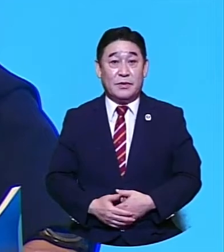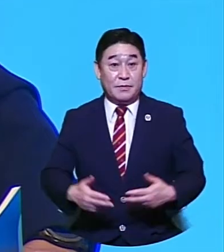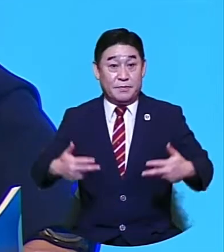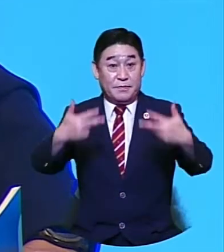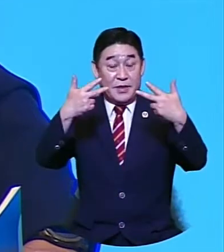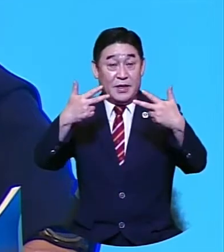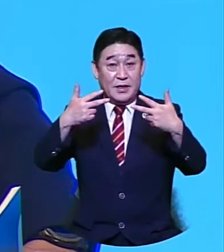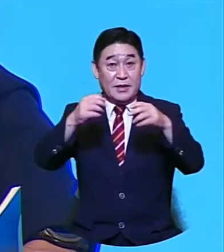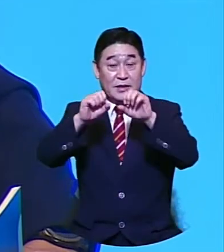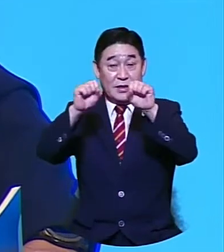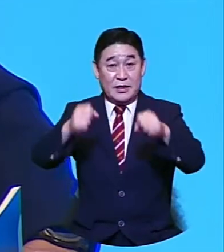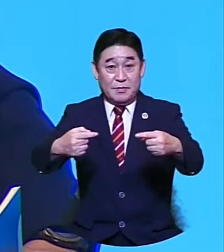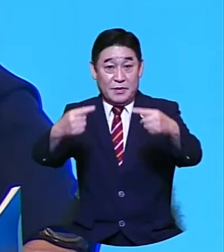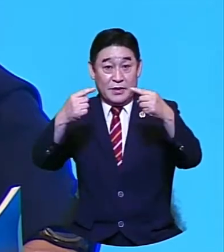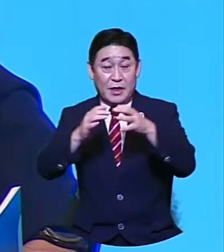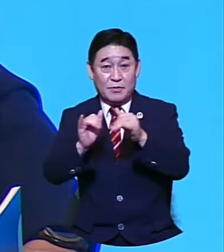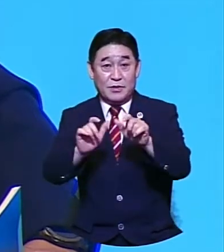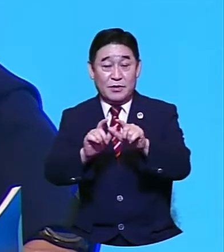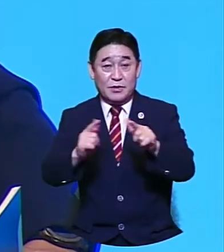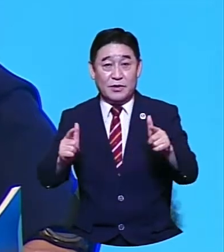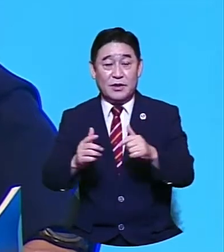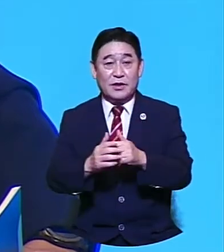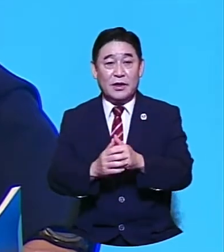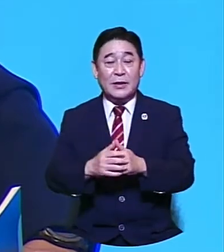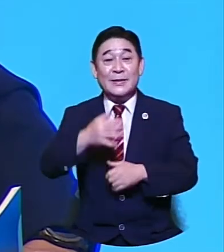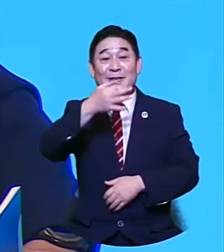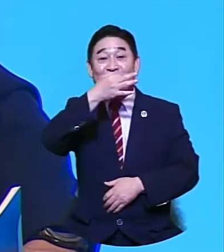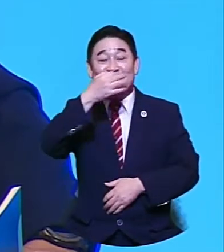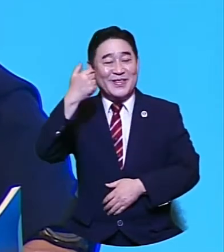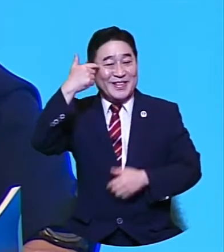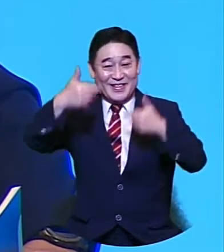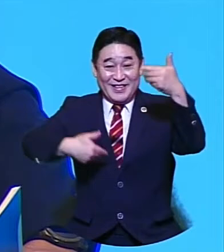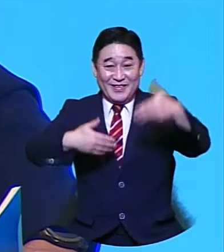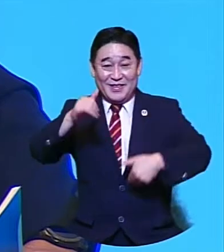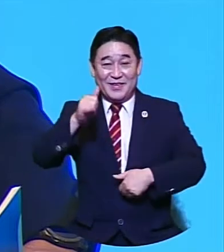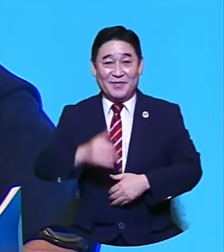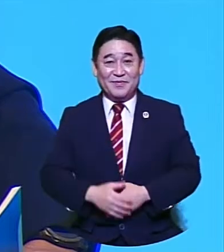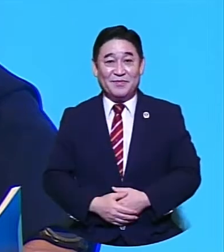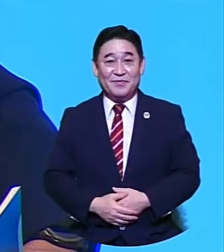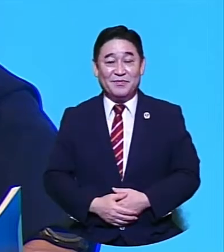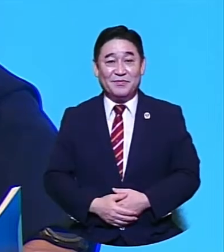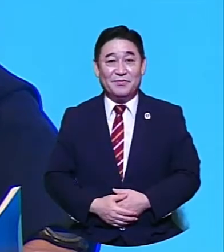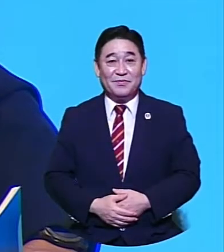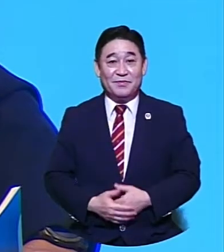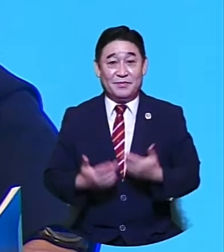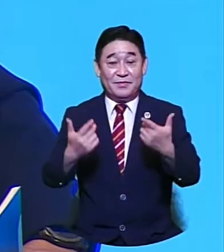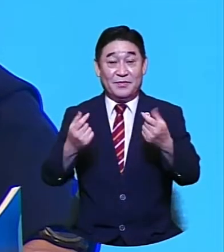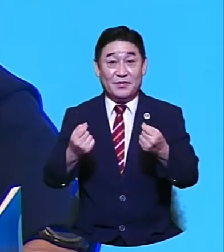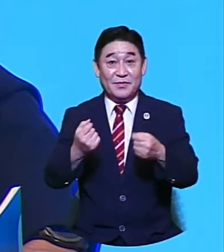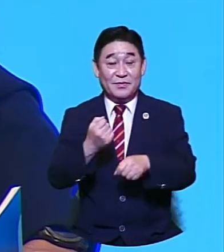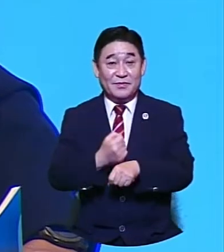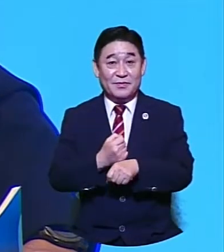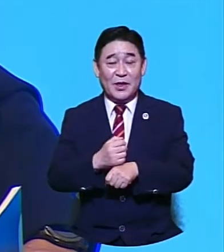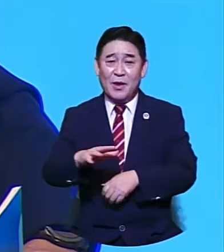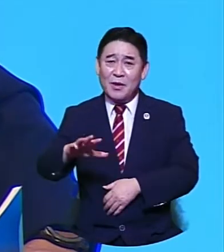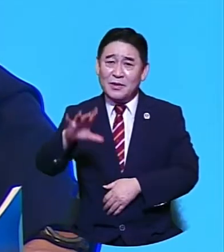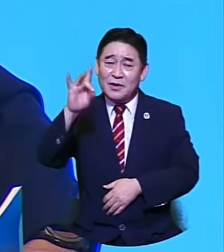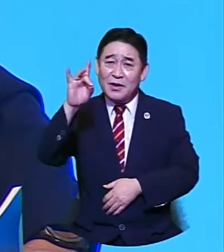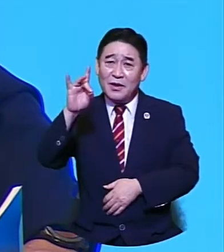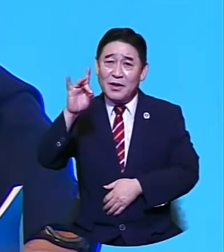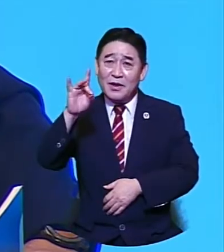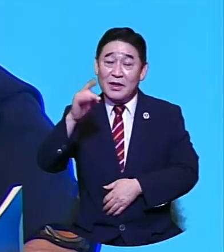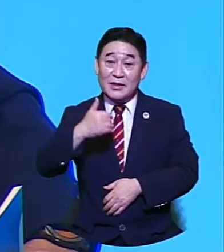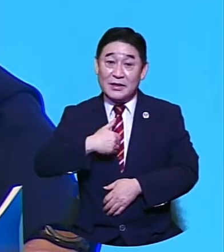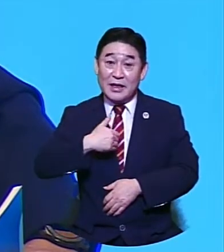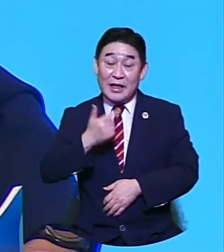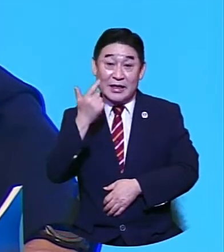these many interesting questions. Let me do it in this way. The first 1-2 questions, I'll raise the question